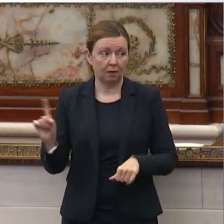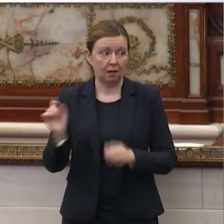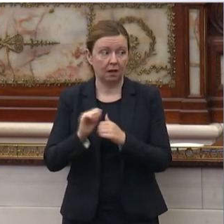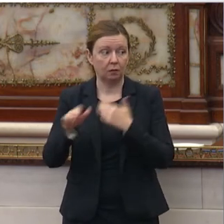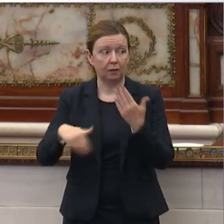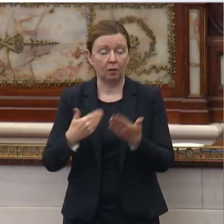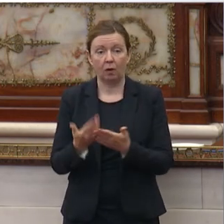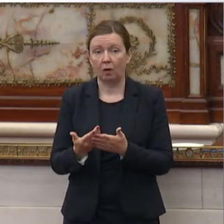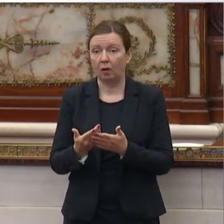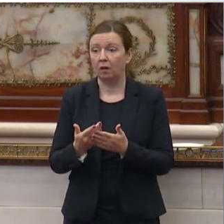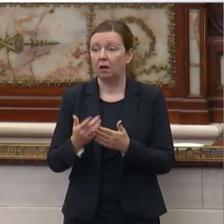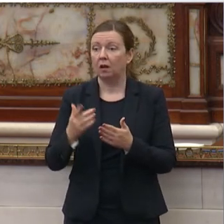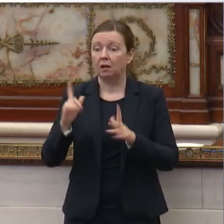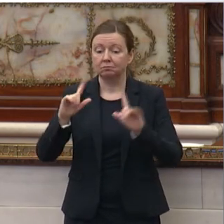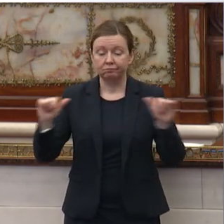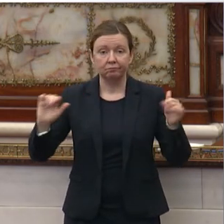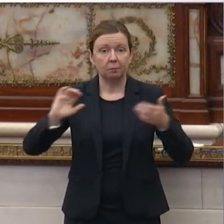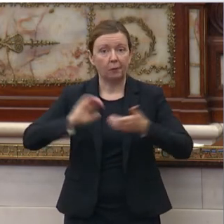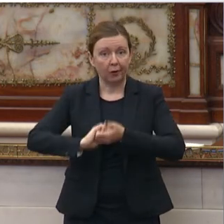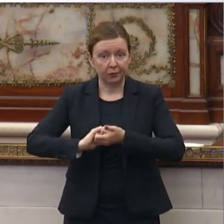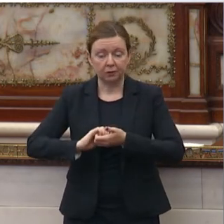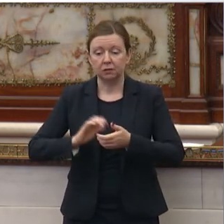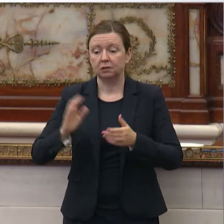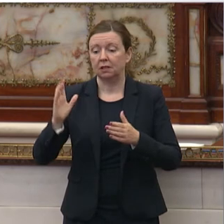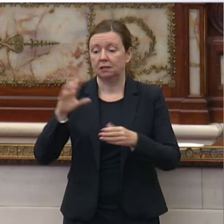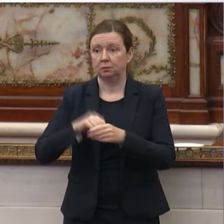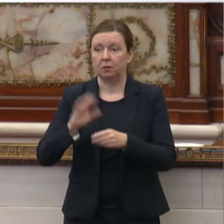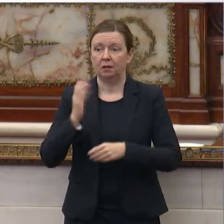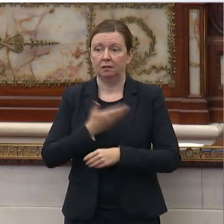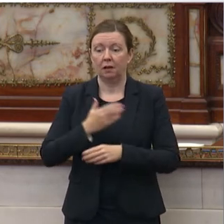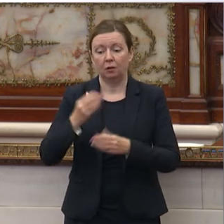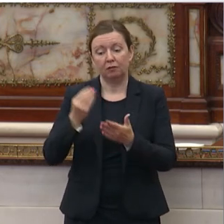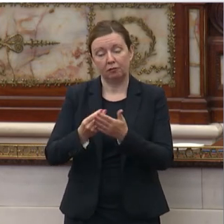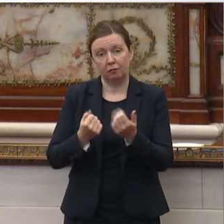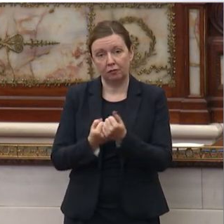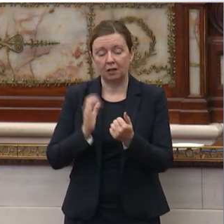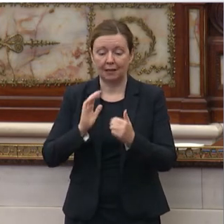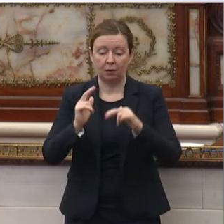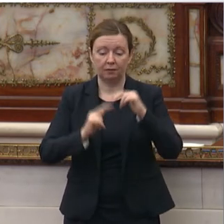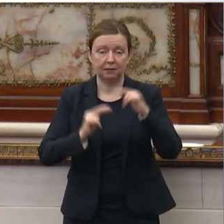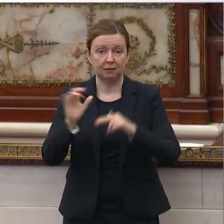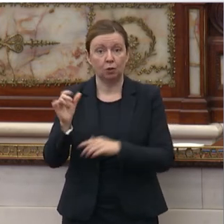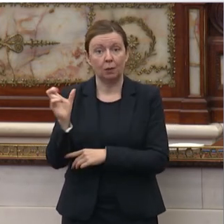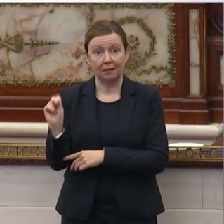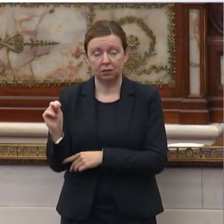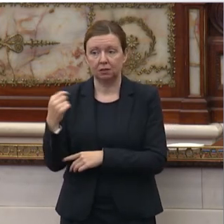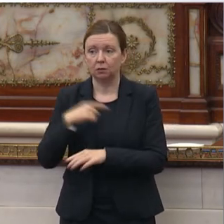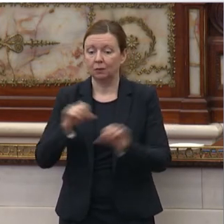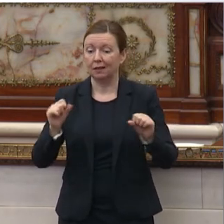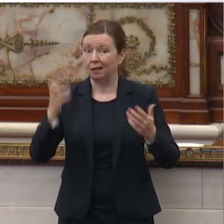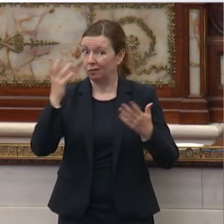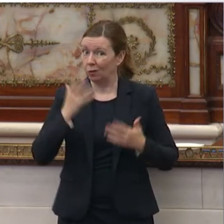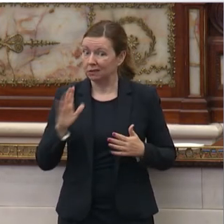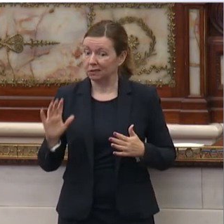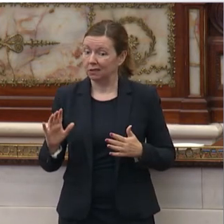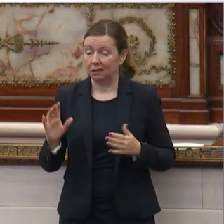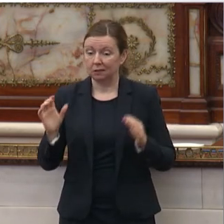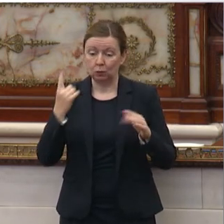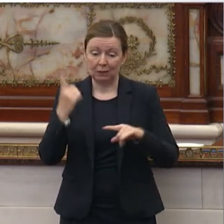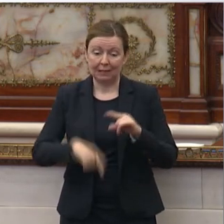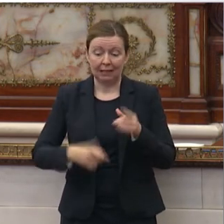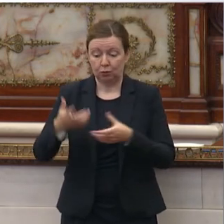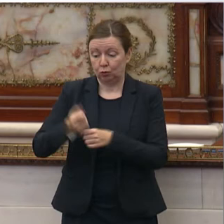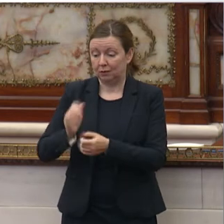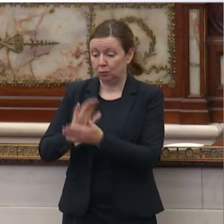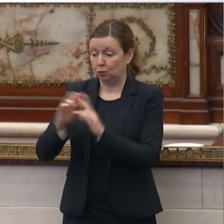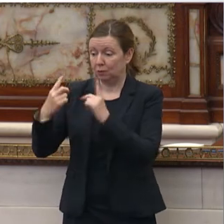all of the various partners as part of our Fund Our Facilities Coalition. This is an issue that we can unfortunately no longer trust the